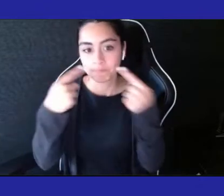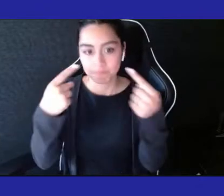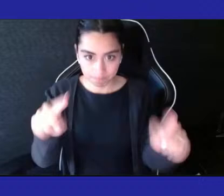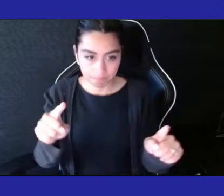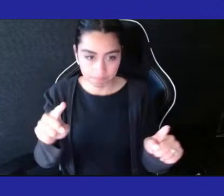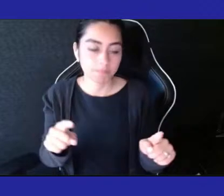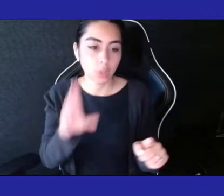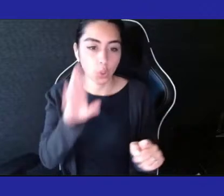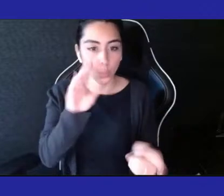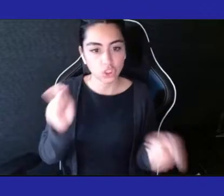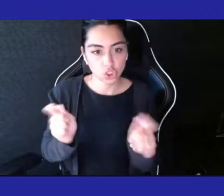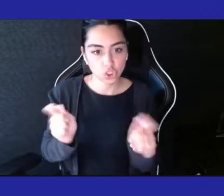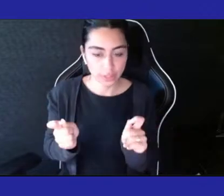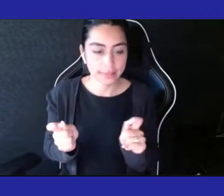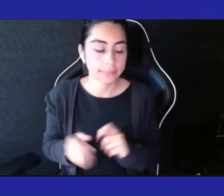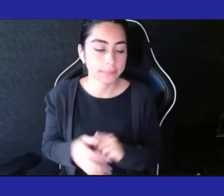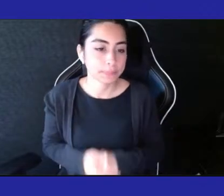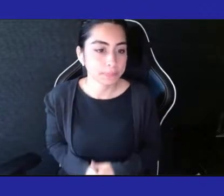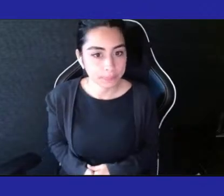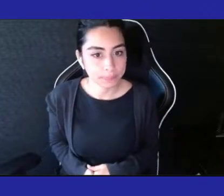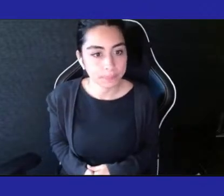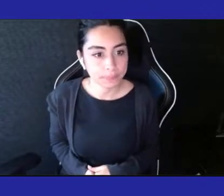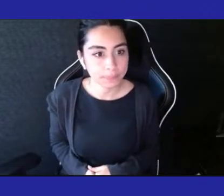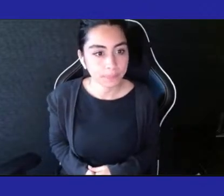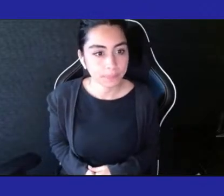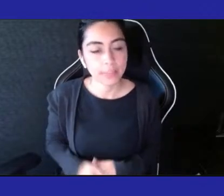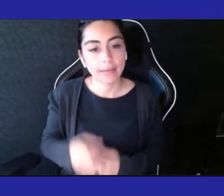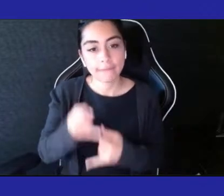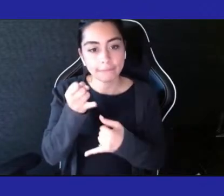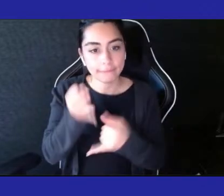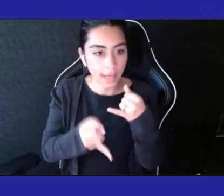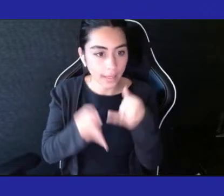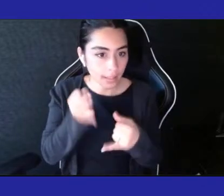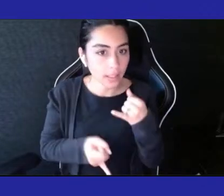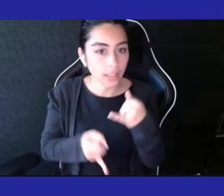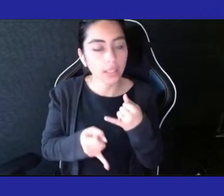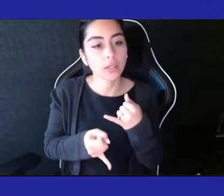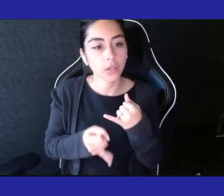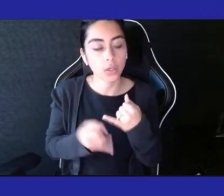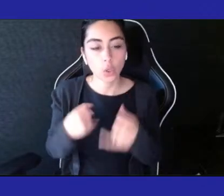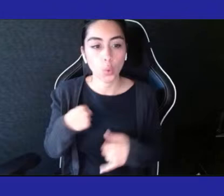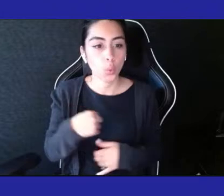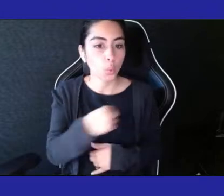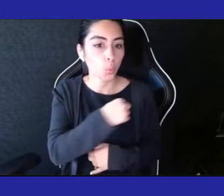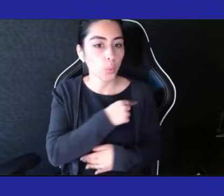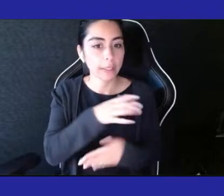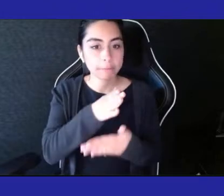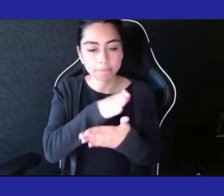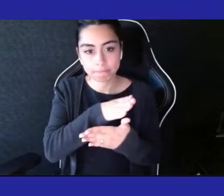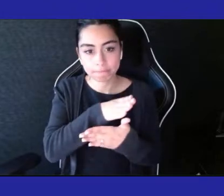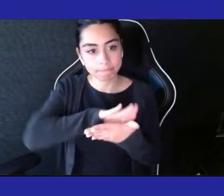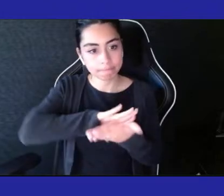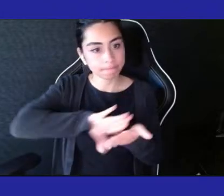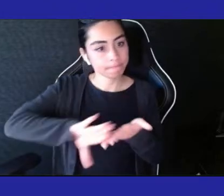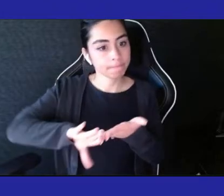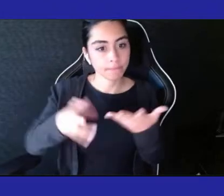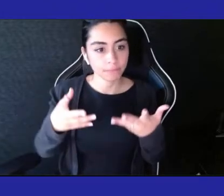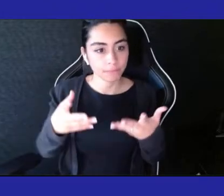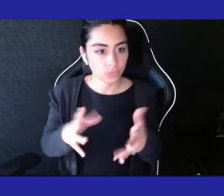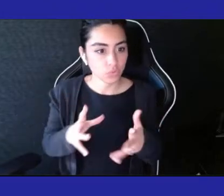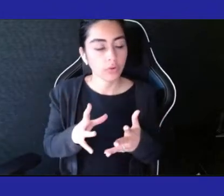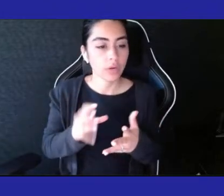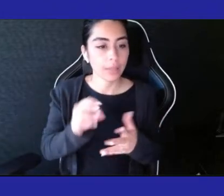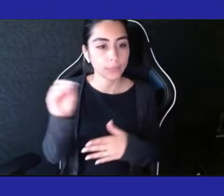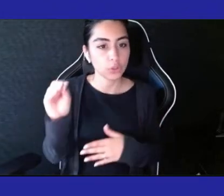well. And then finally, we have retired the percent COVID occupied beds, therapies,